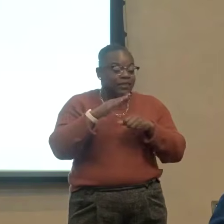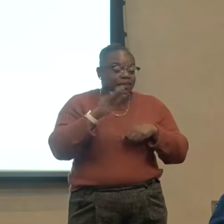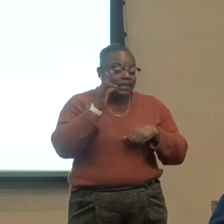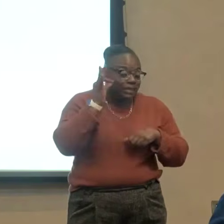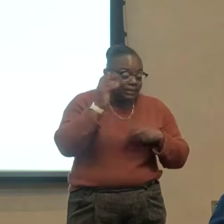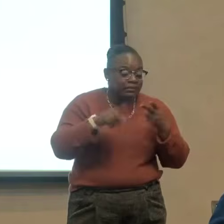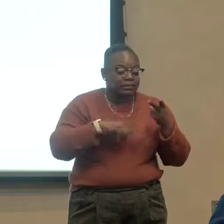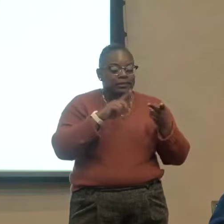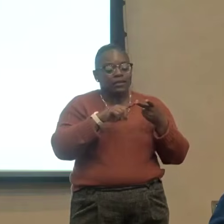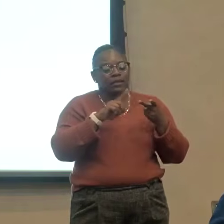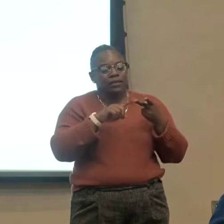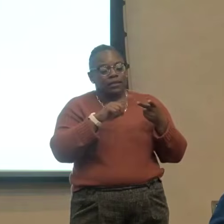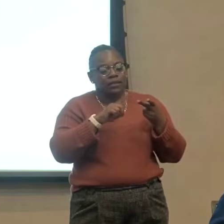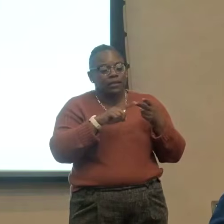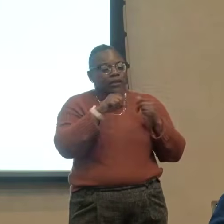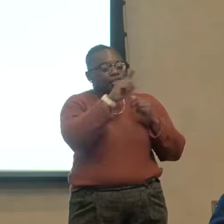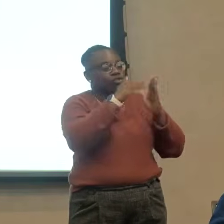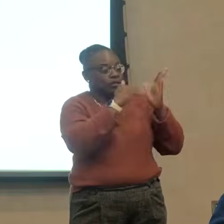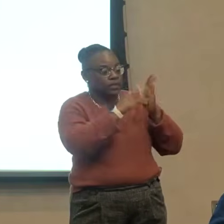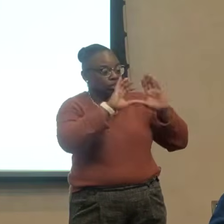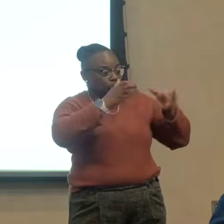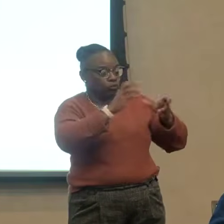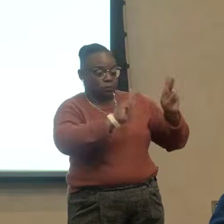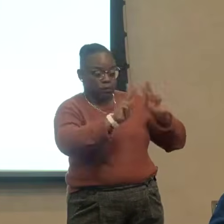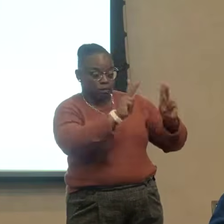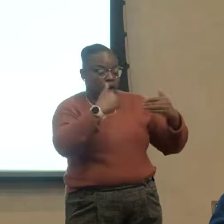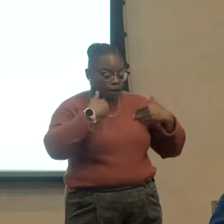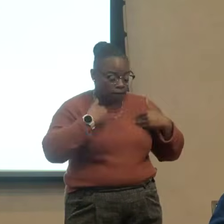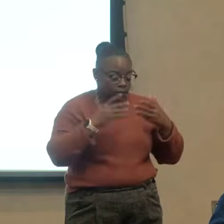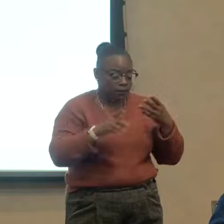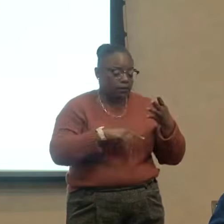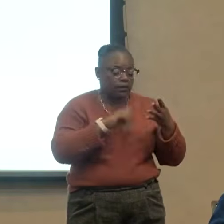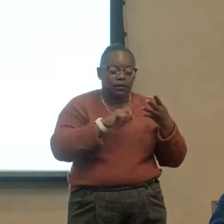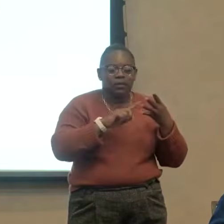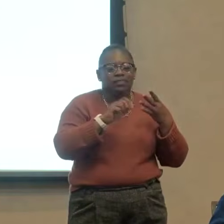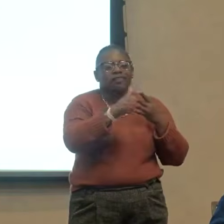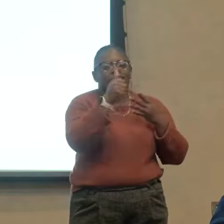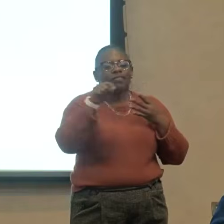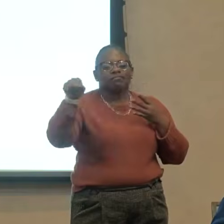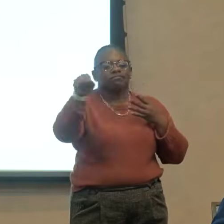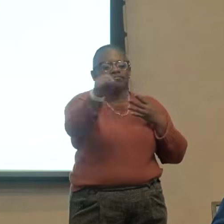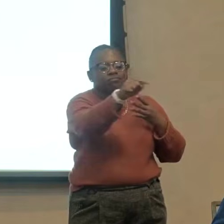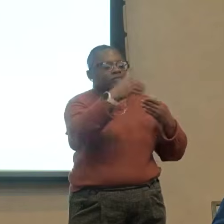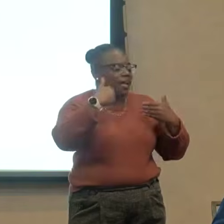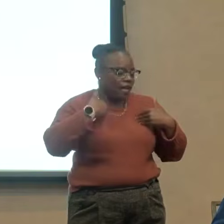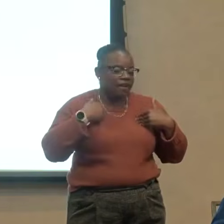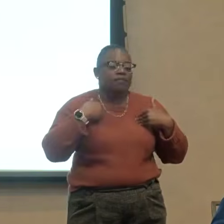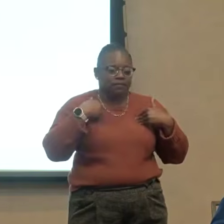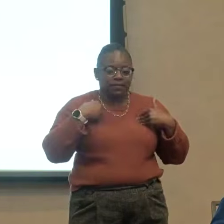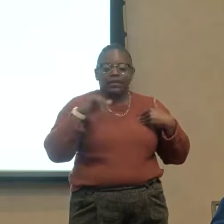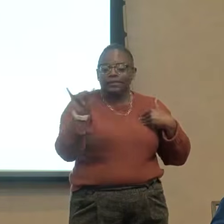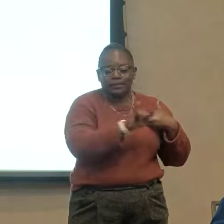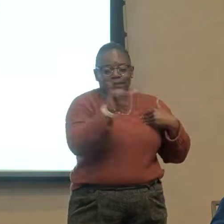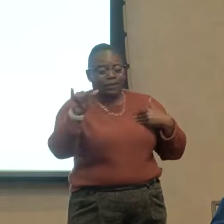Americans, the Maoris in New Zealand. There are other groups that have it at the same rate